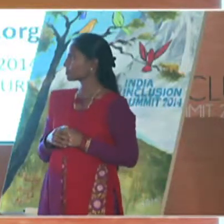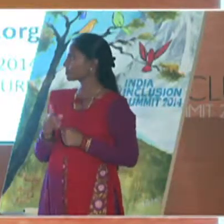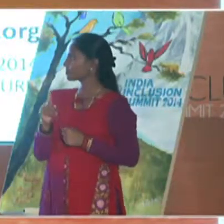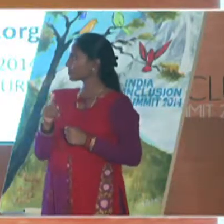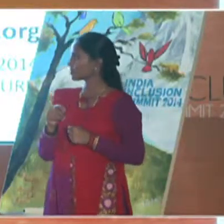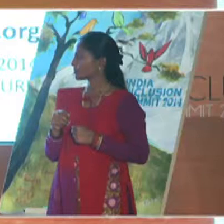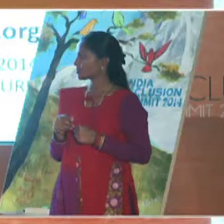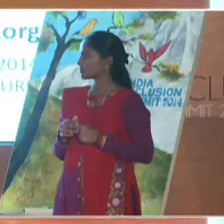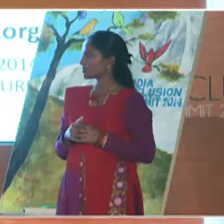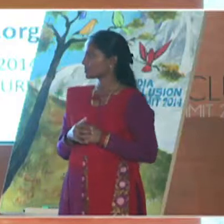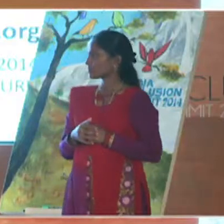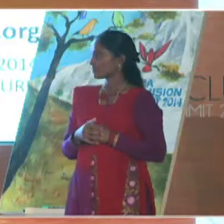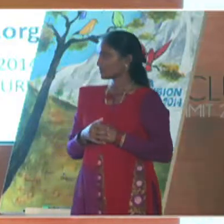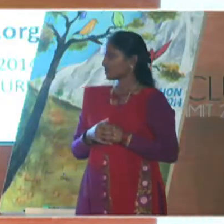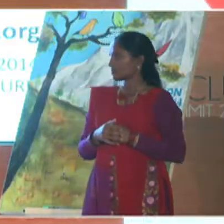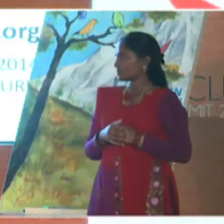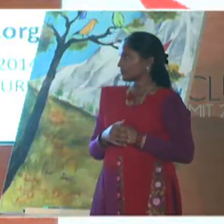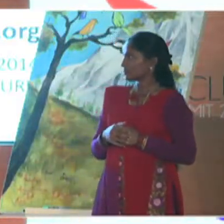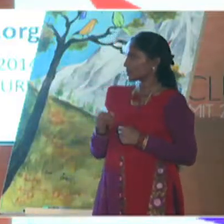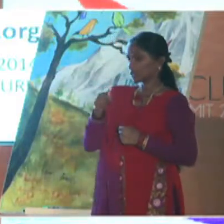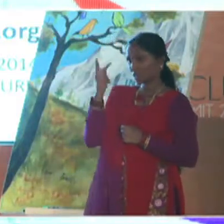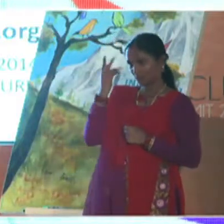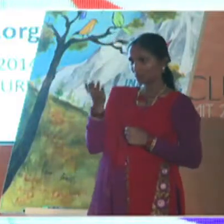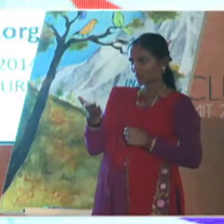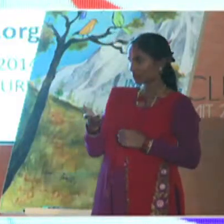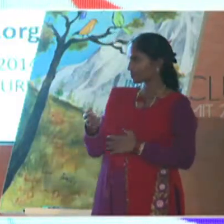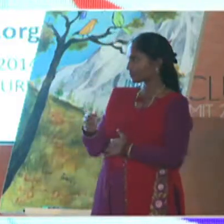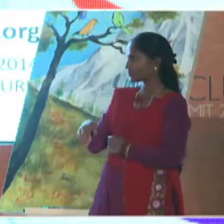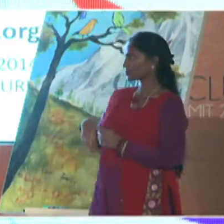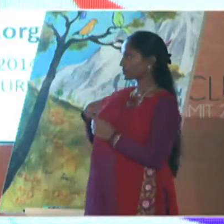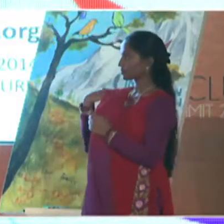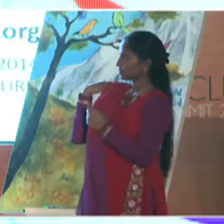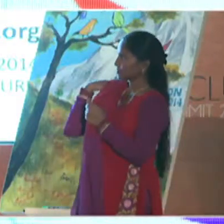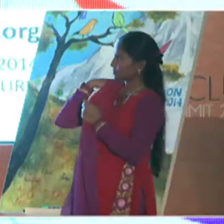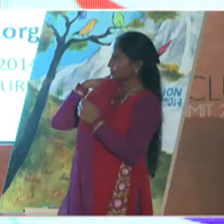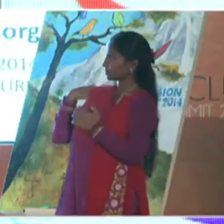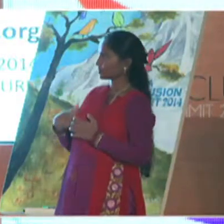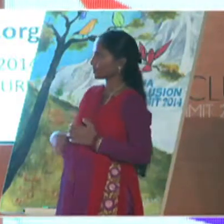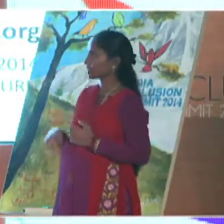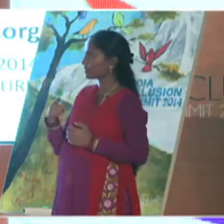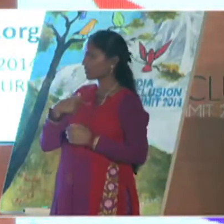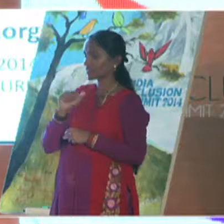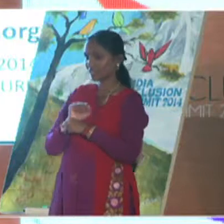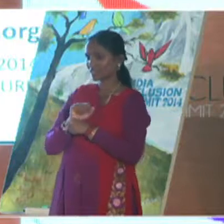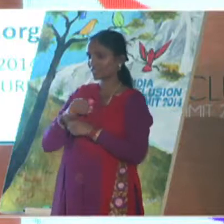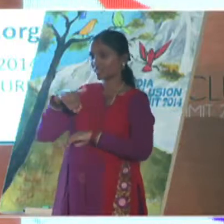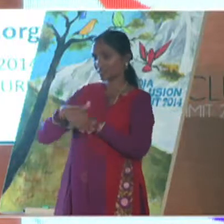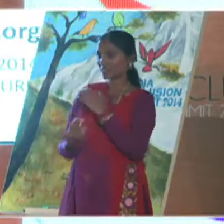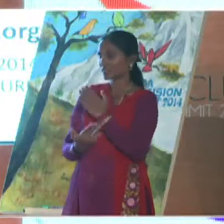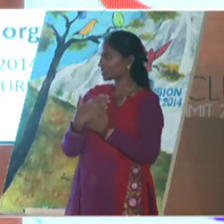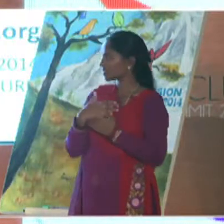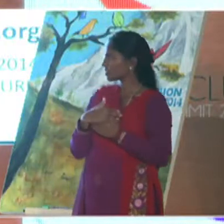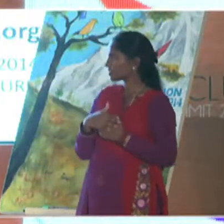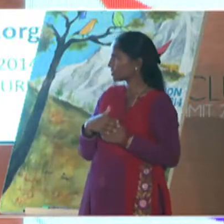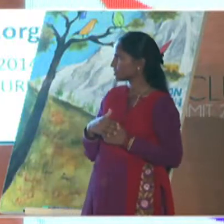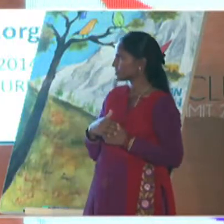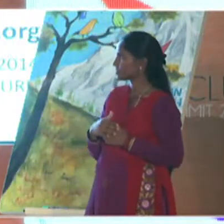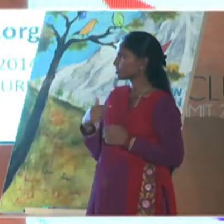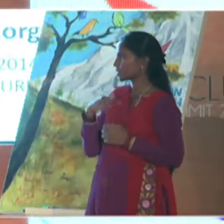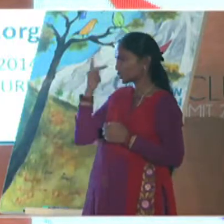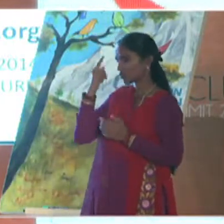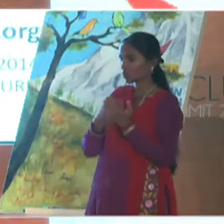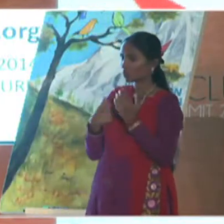Friday people. You know them, right? We work day and night. For us, it doesn't matter because we love what we do.